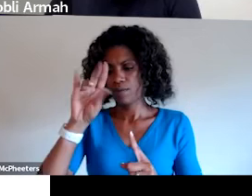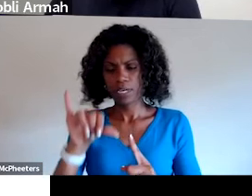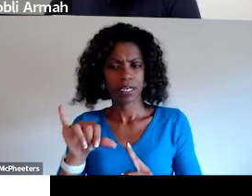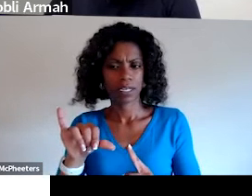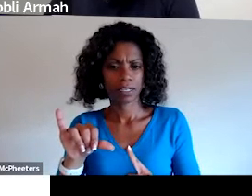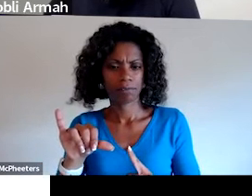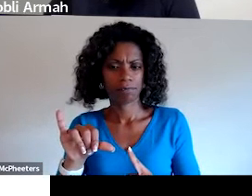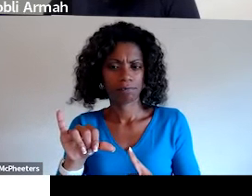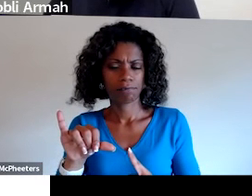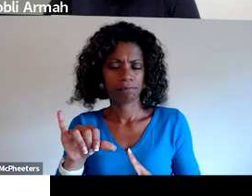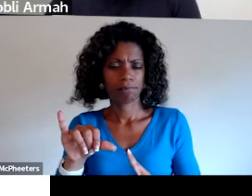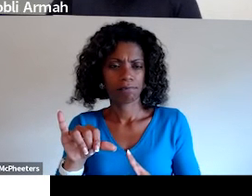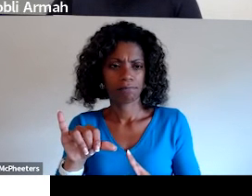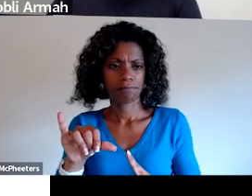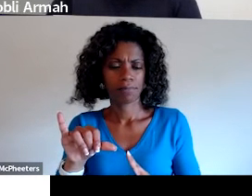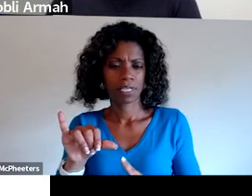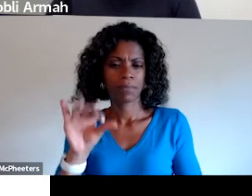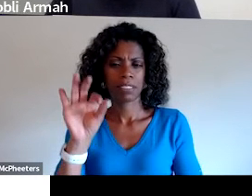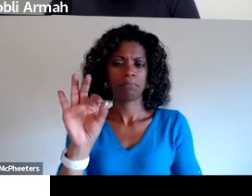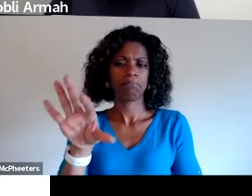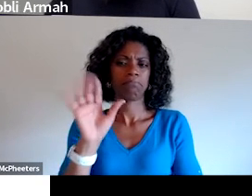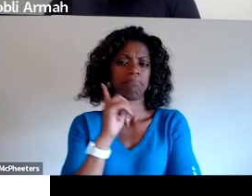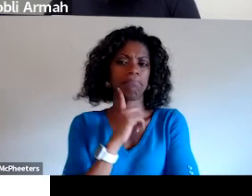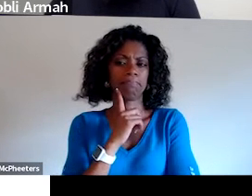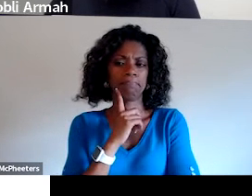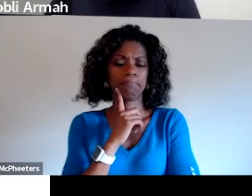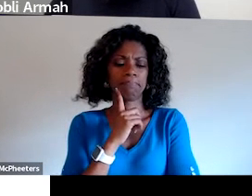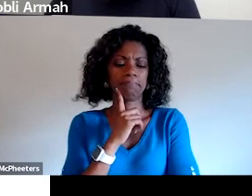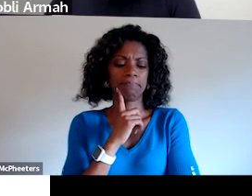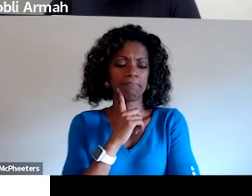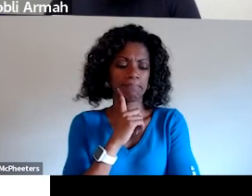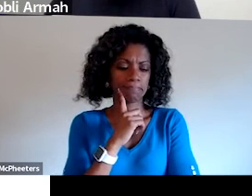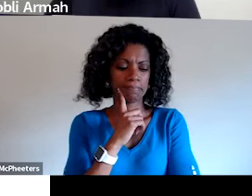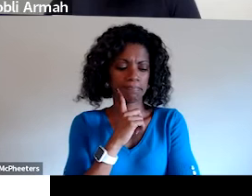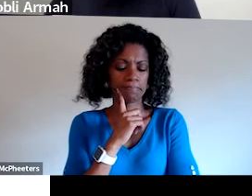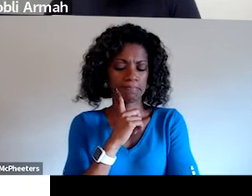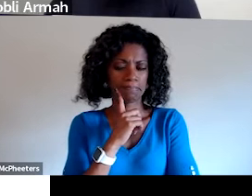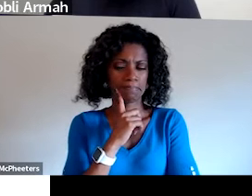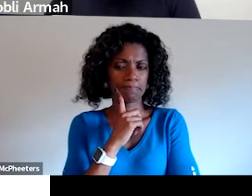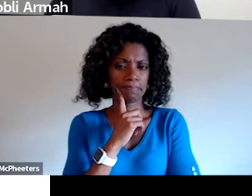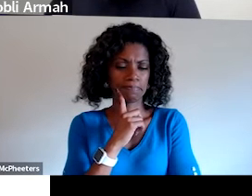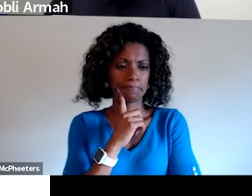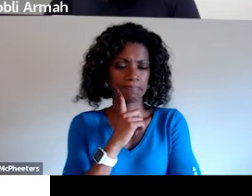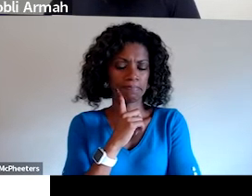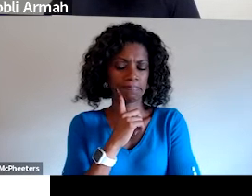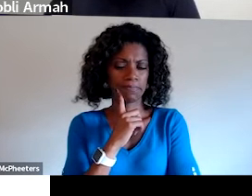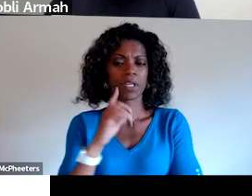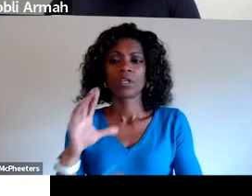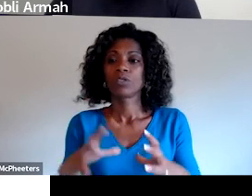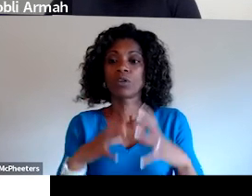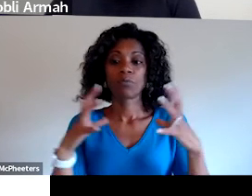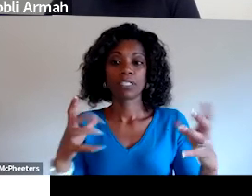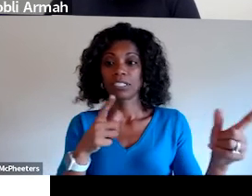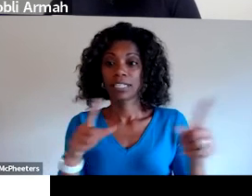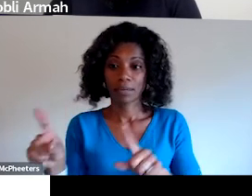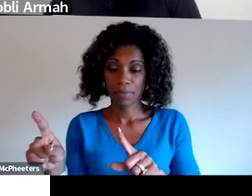Let that sit there for a second. There's so much that has happened that has caused us to have to engage